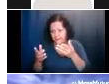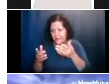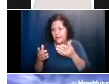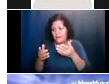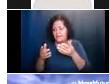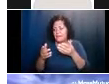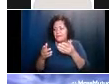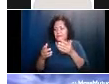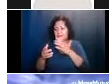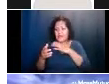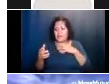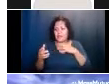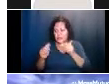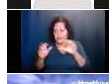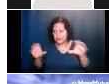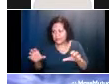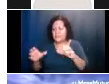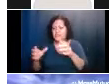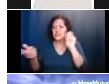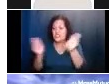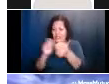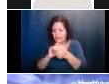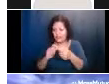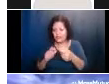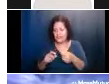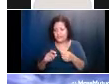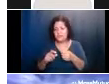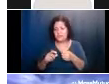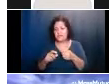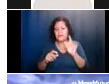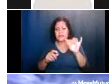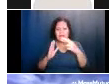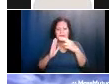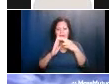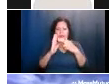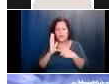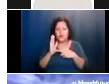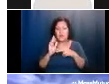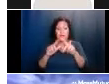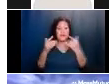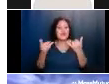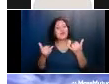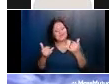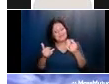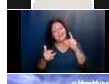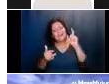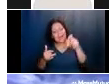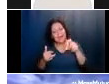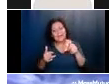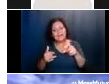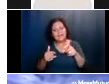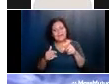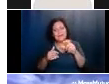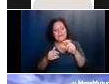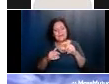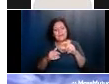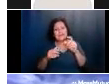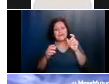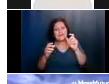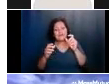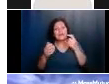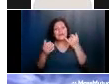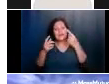underway to try to get that changed. But currently, you have to open an account, you have to have